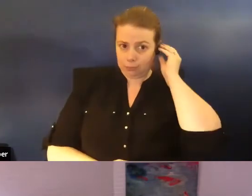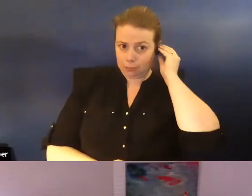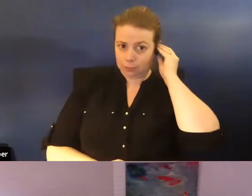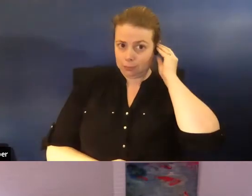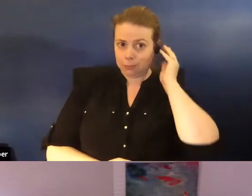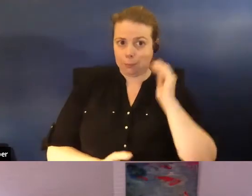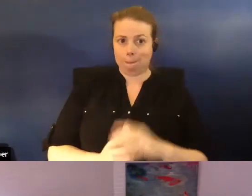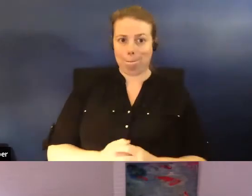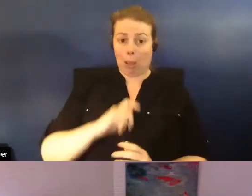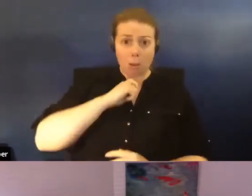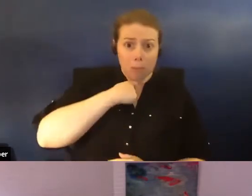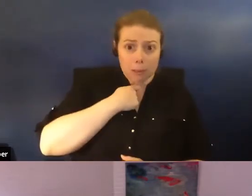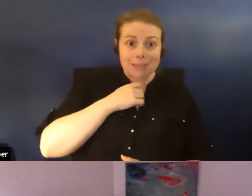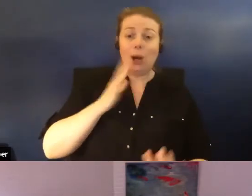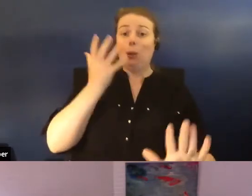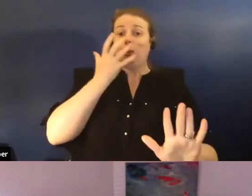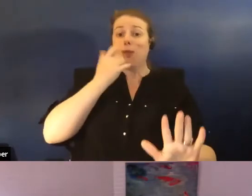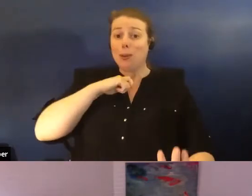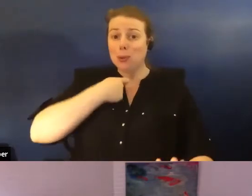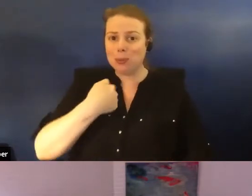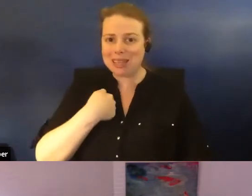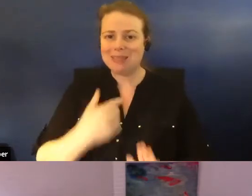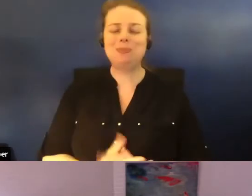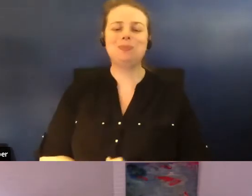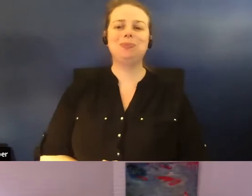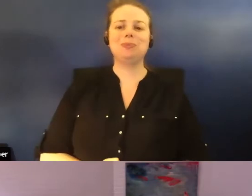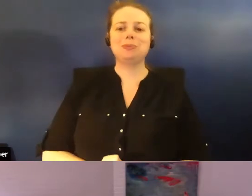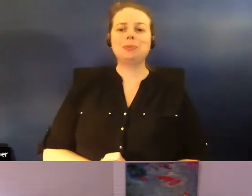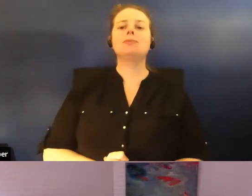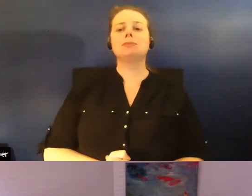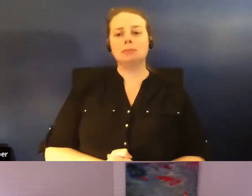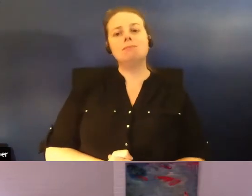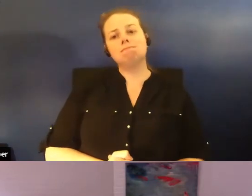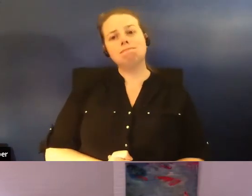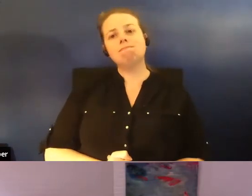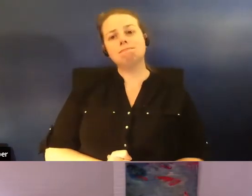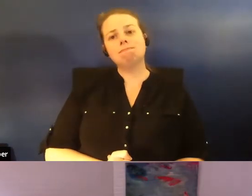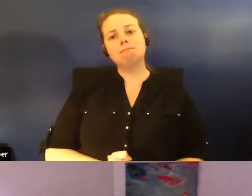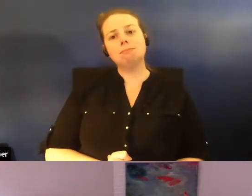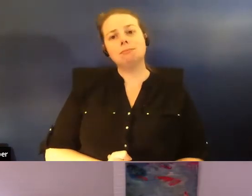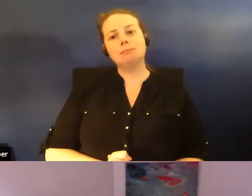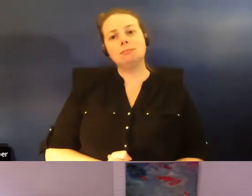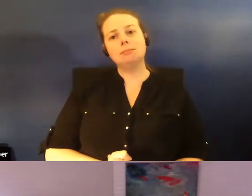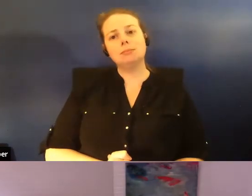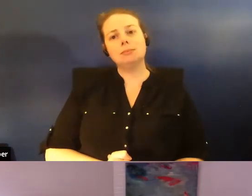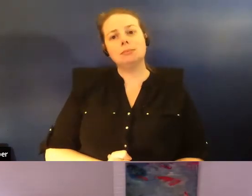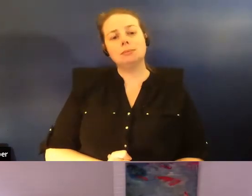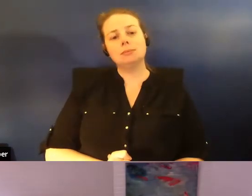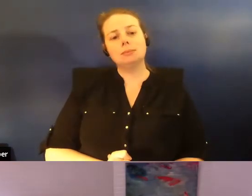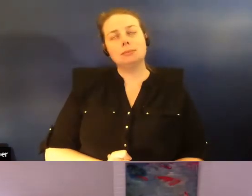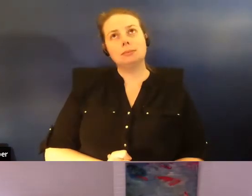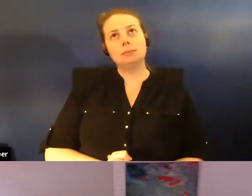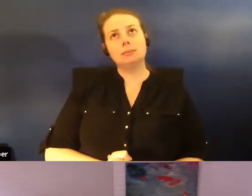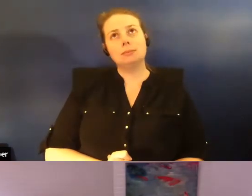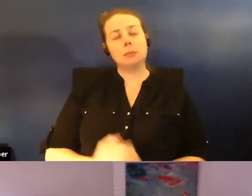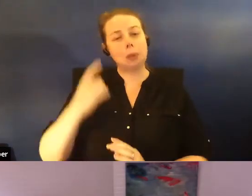You've just actually got on mute. I just want to mute, sorry. Yeah. Look, I think that the most critical